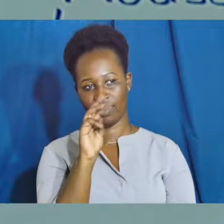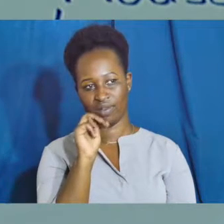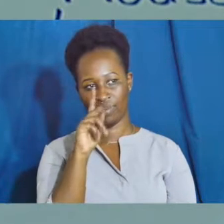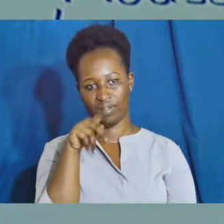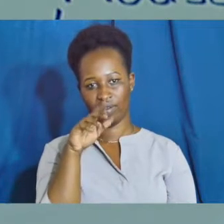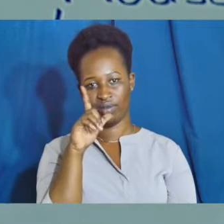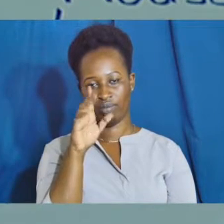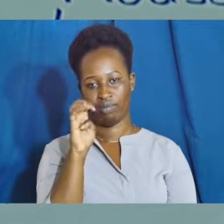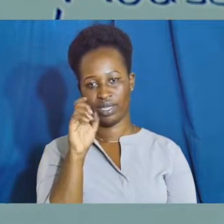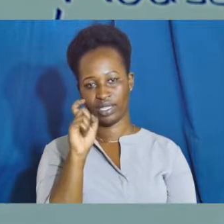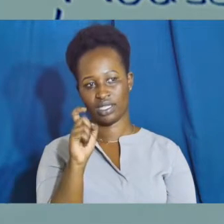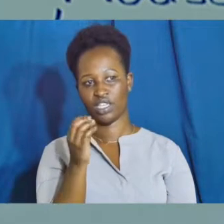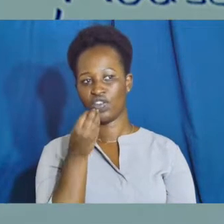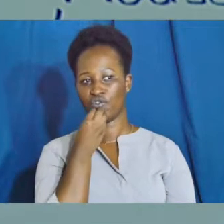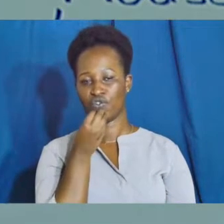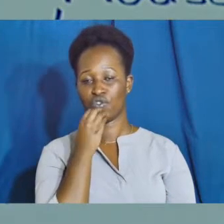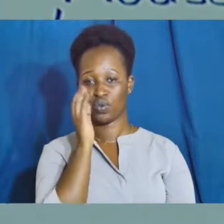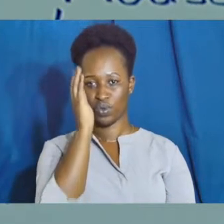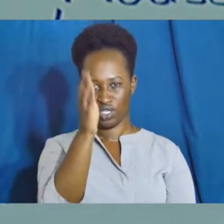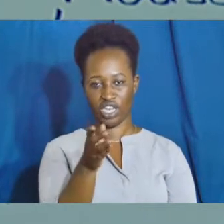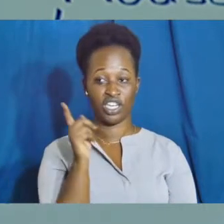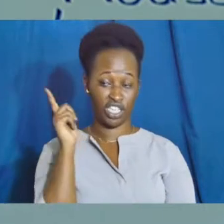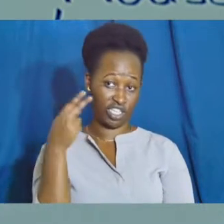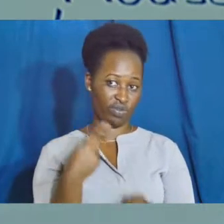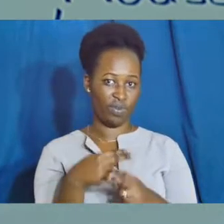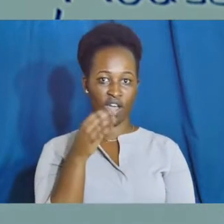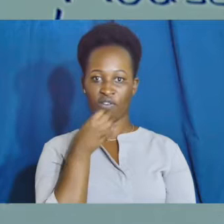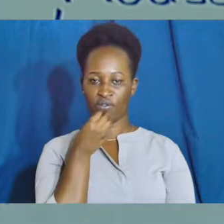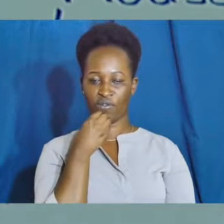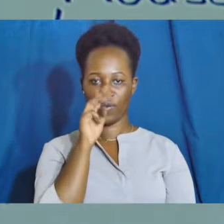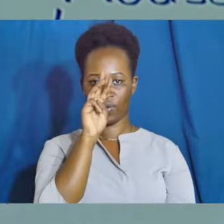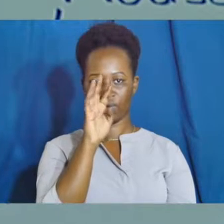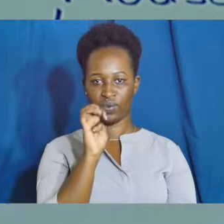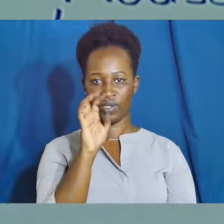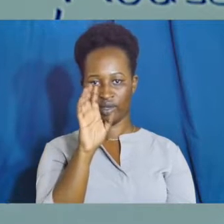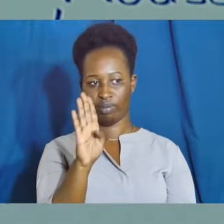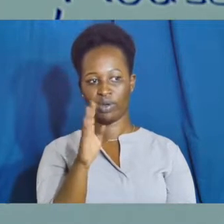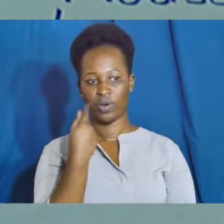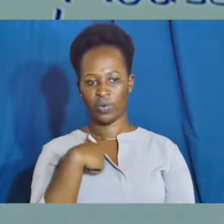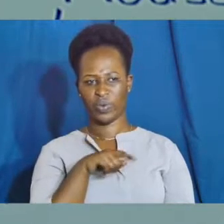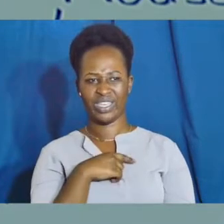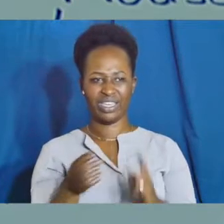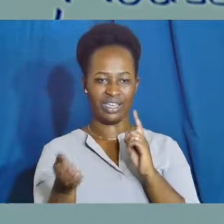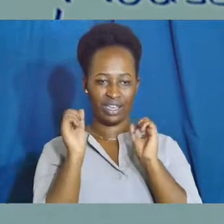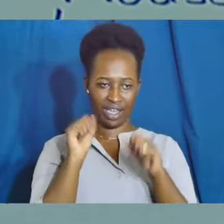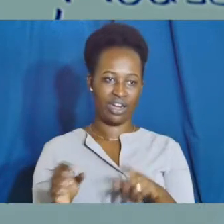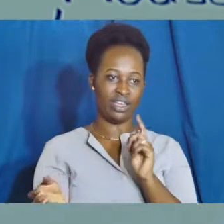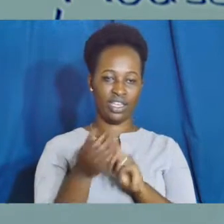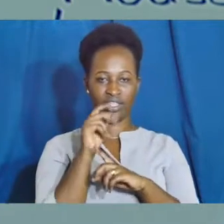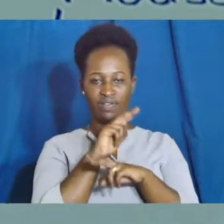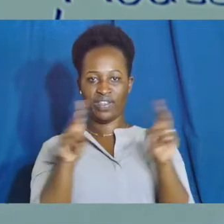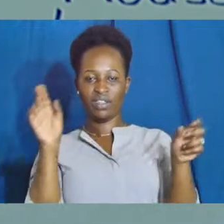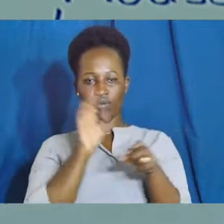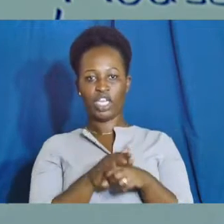chain. From this food web, we can get very many food chains.